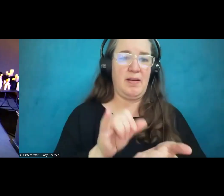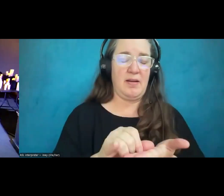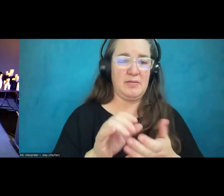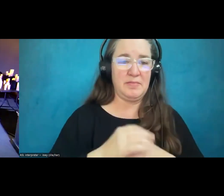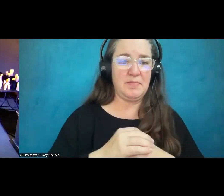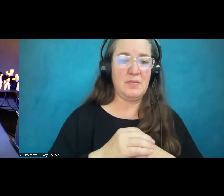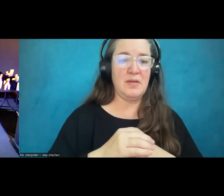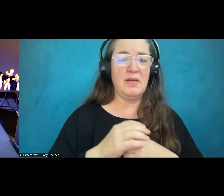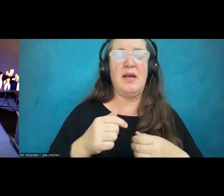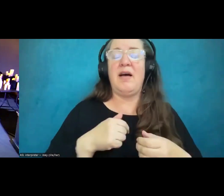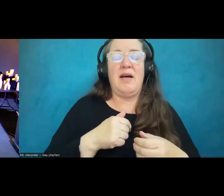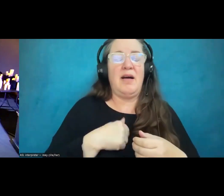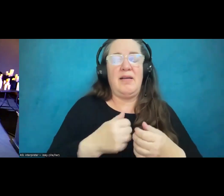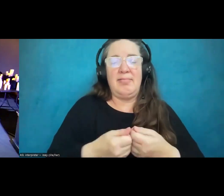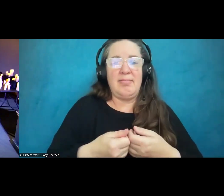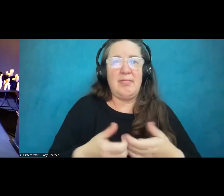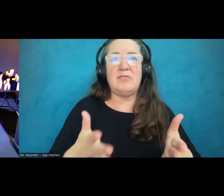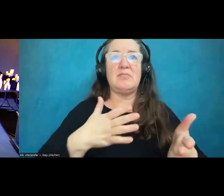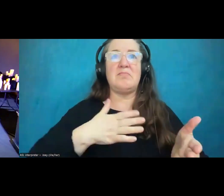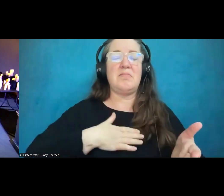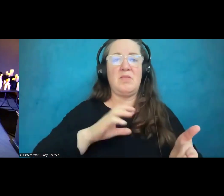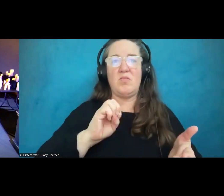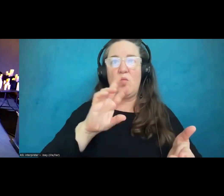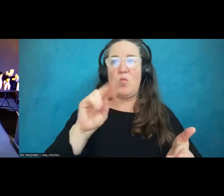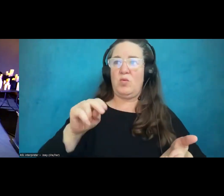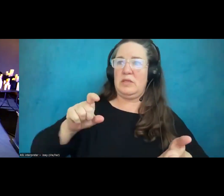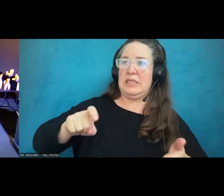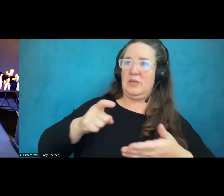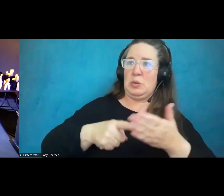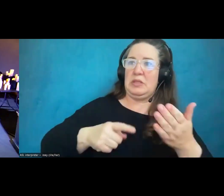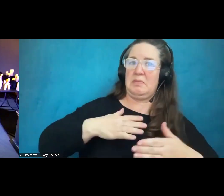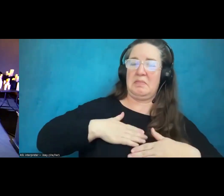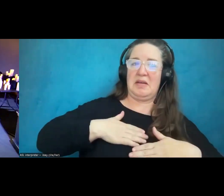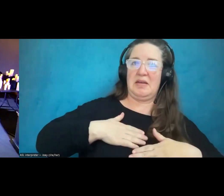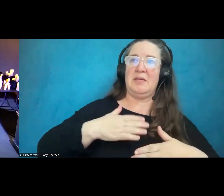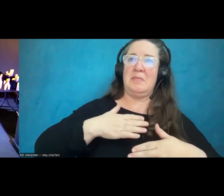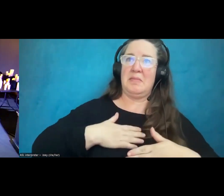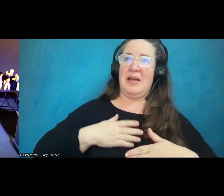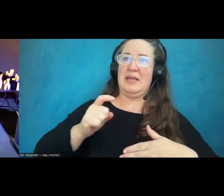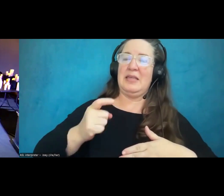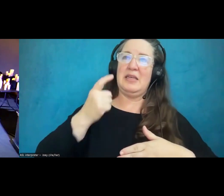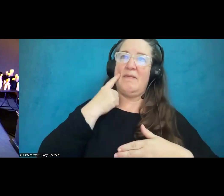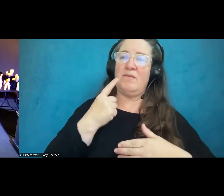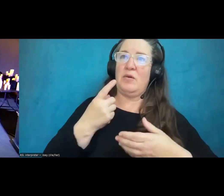had lost sight of my own need for nourishment and connection through music.